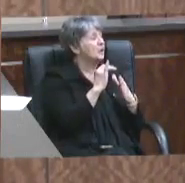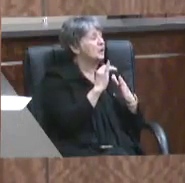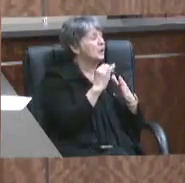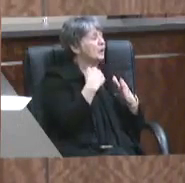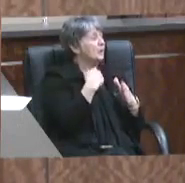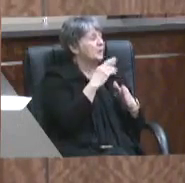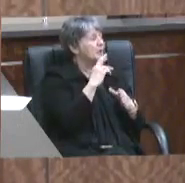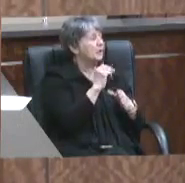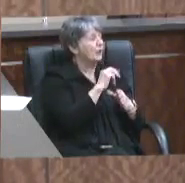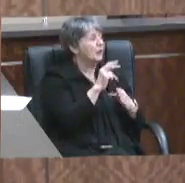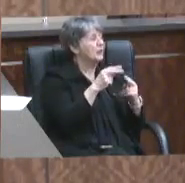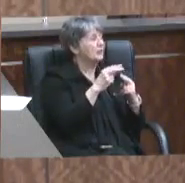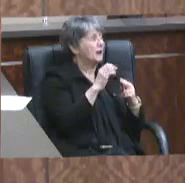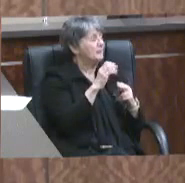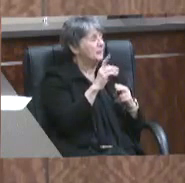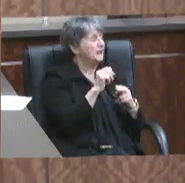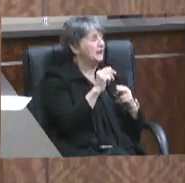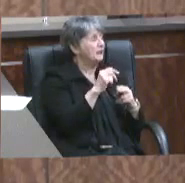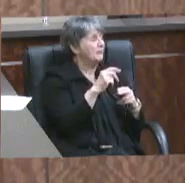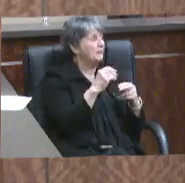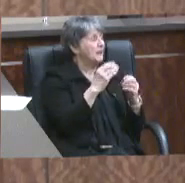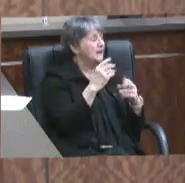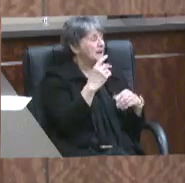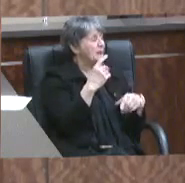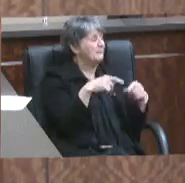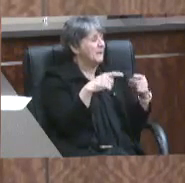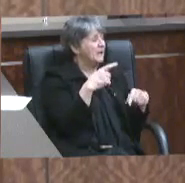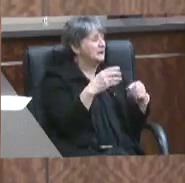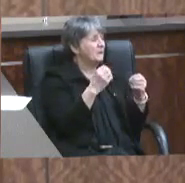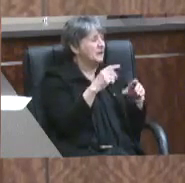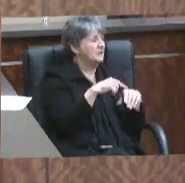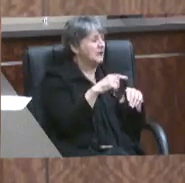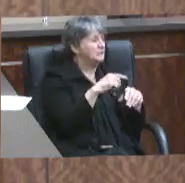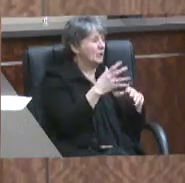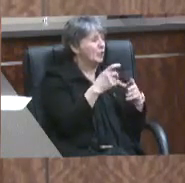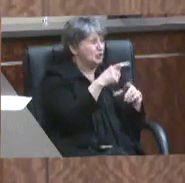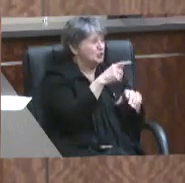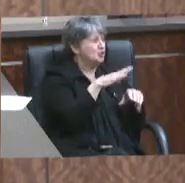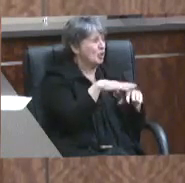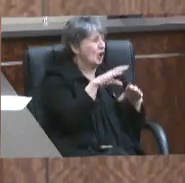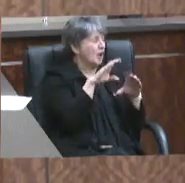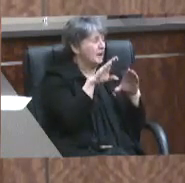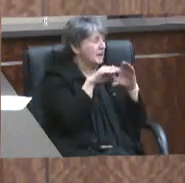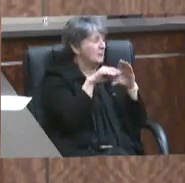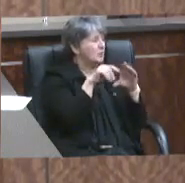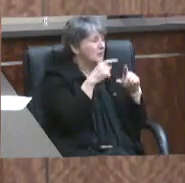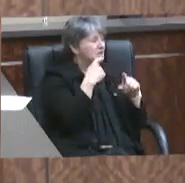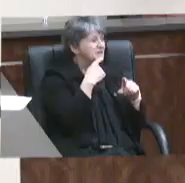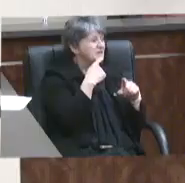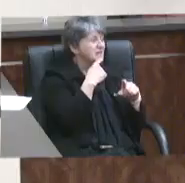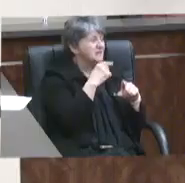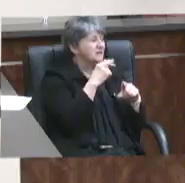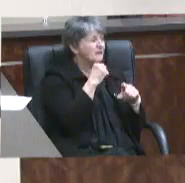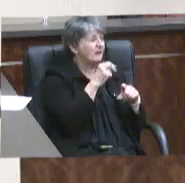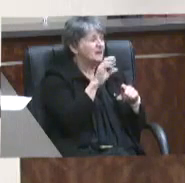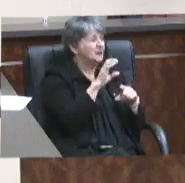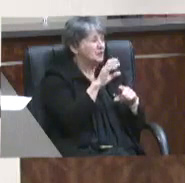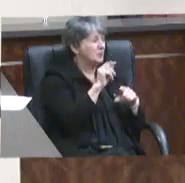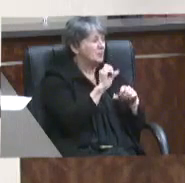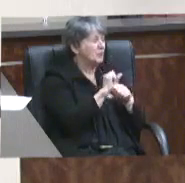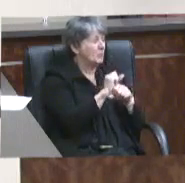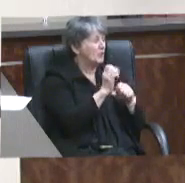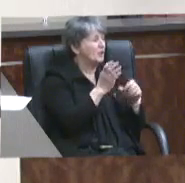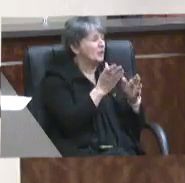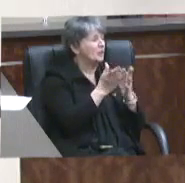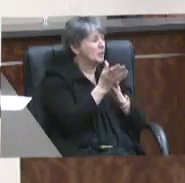and I've had our battles. There's been many times I wanted to get you on camera when you said you weren't going to do it. So we worked through those